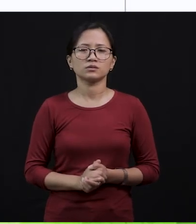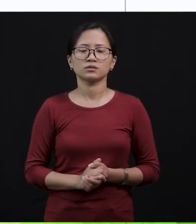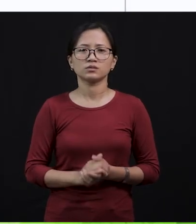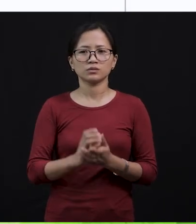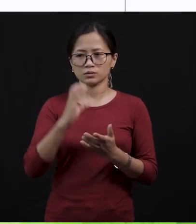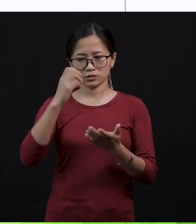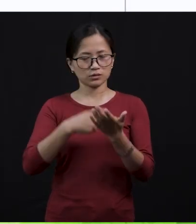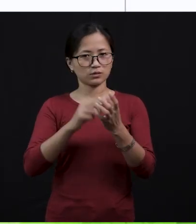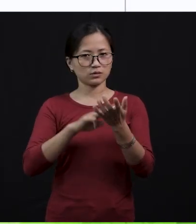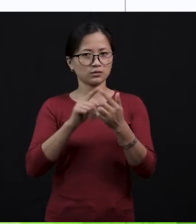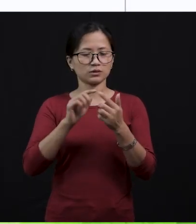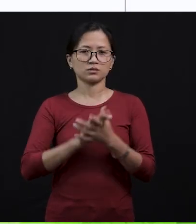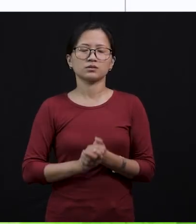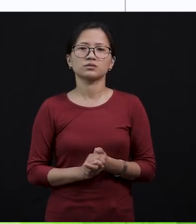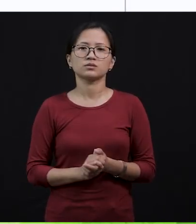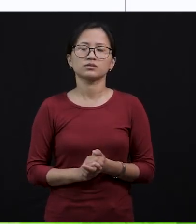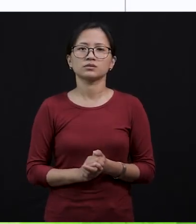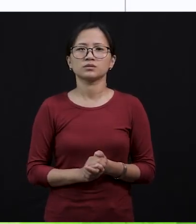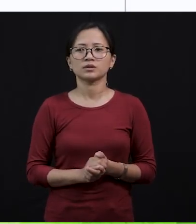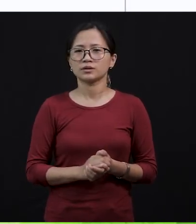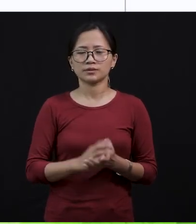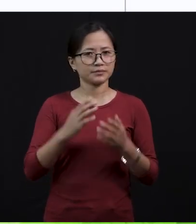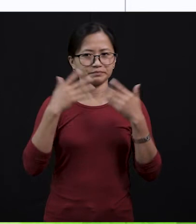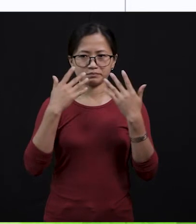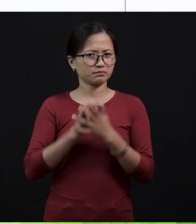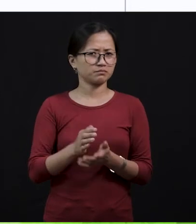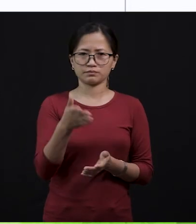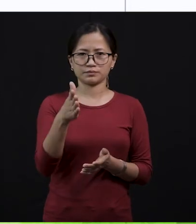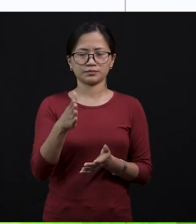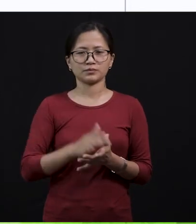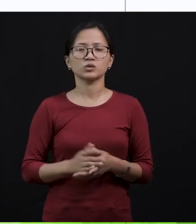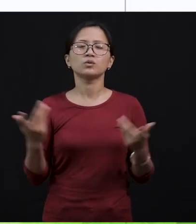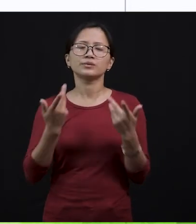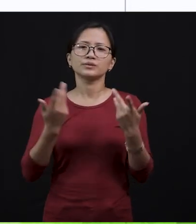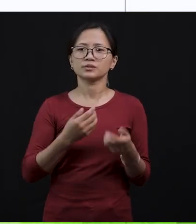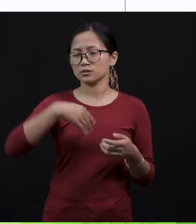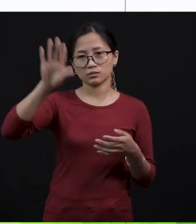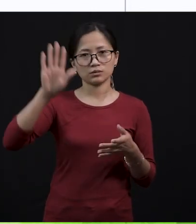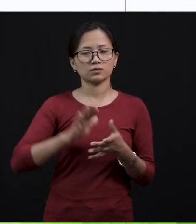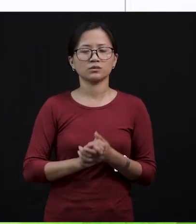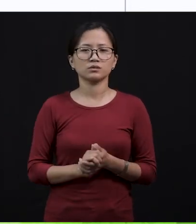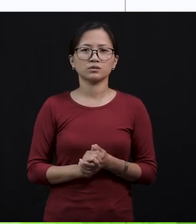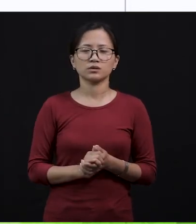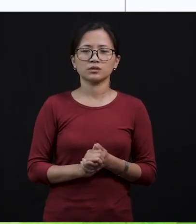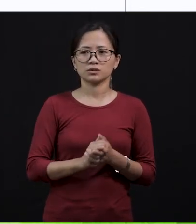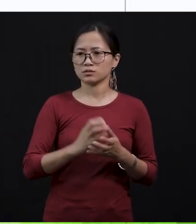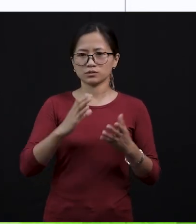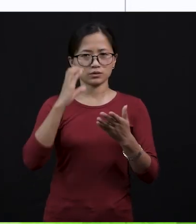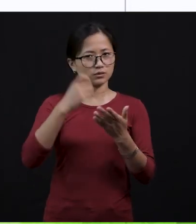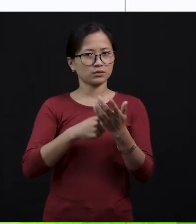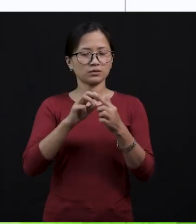a crime is discovered, then Macavity is not there. Where did Macavity go? The moment a crime is